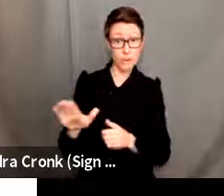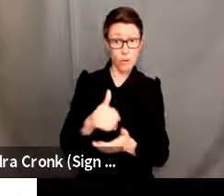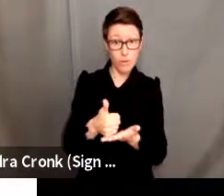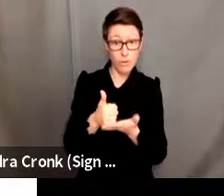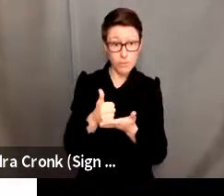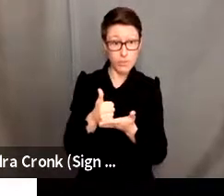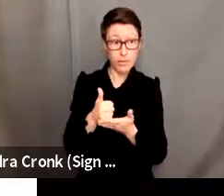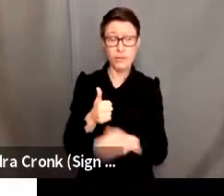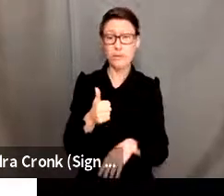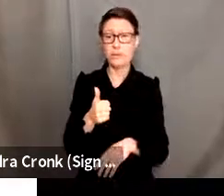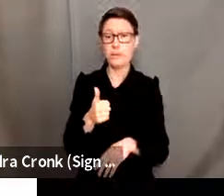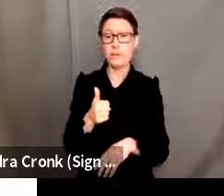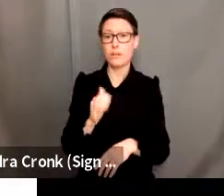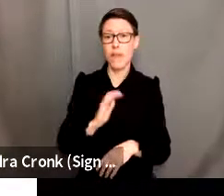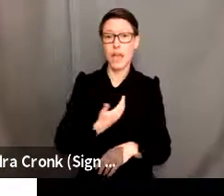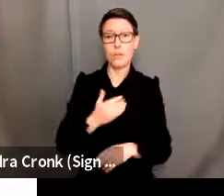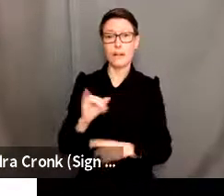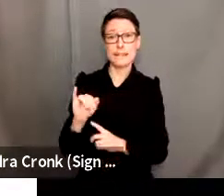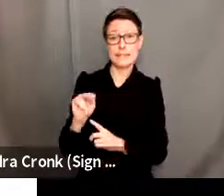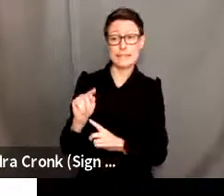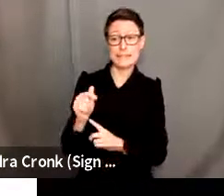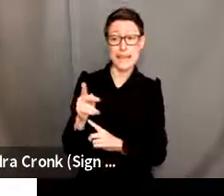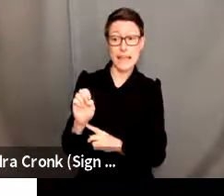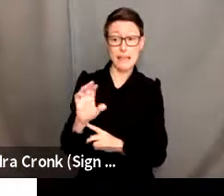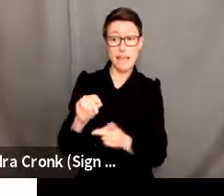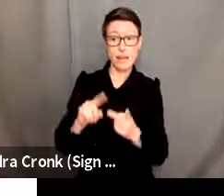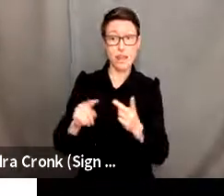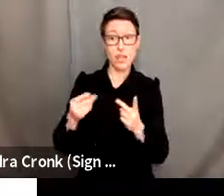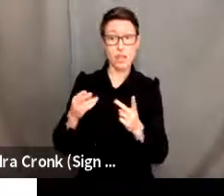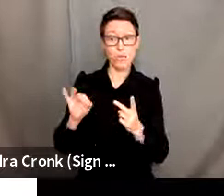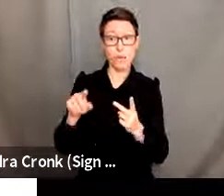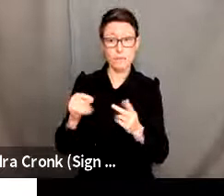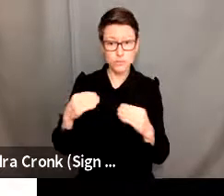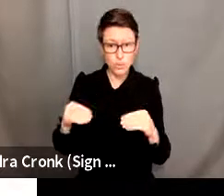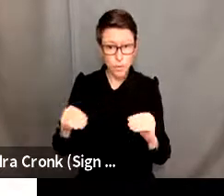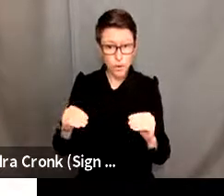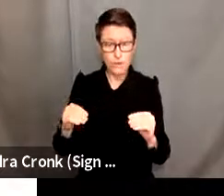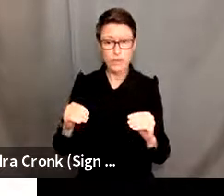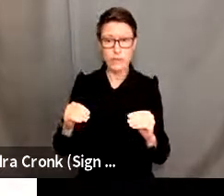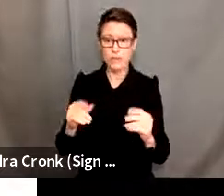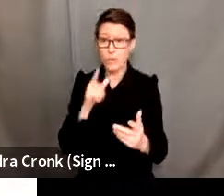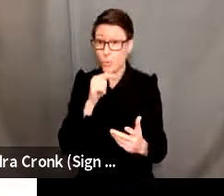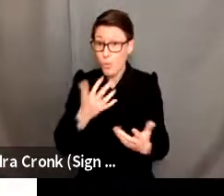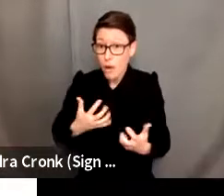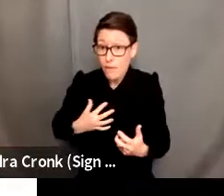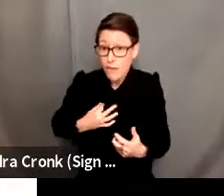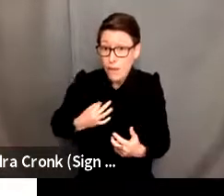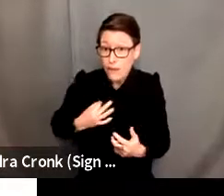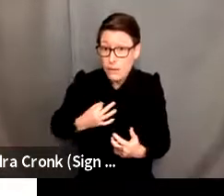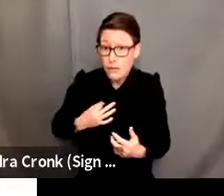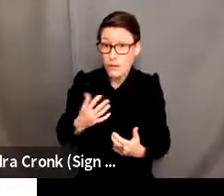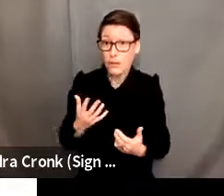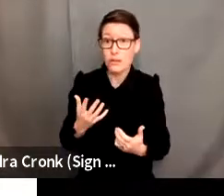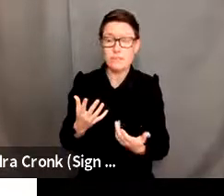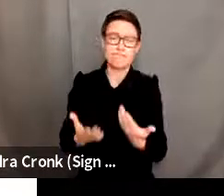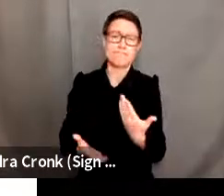mentioned, our intake and our thrift store. We would like to have whoever would want to volunteer with us. You can easily just